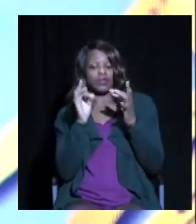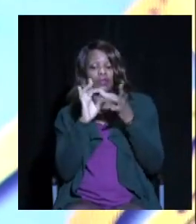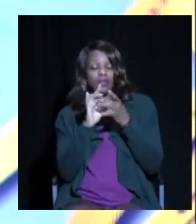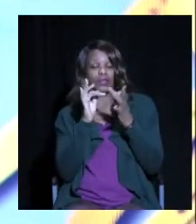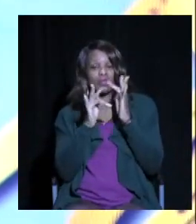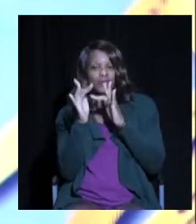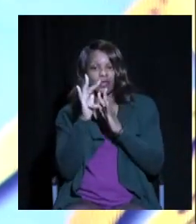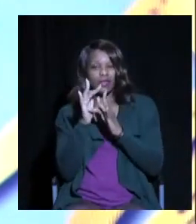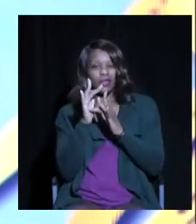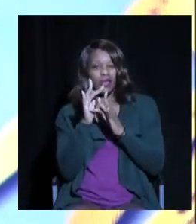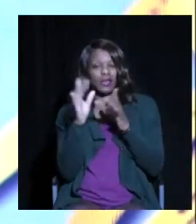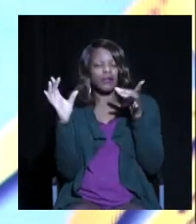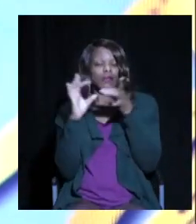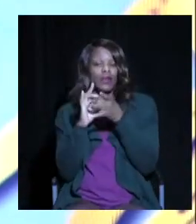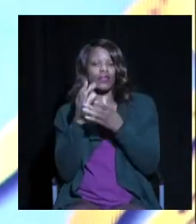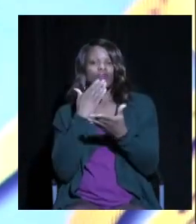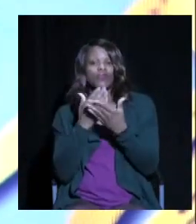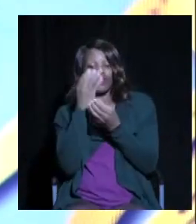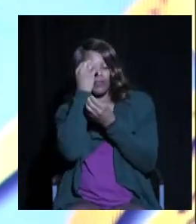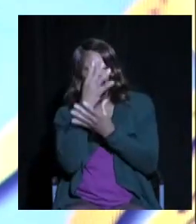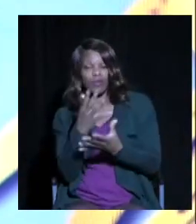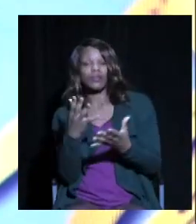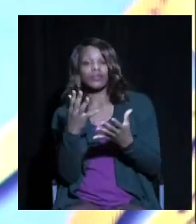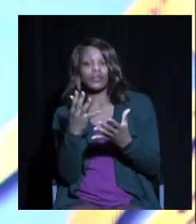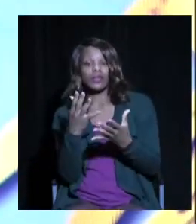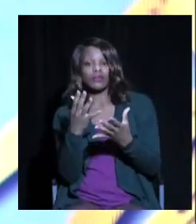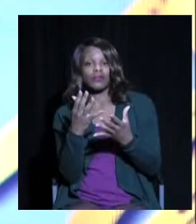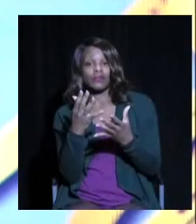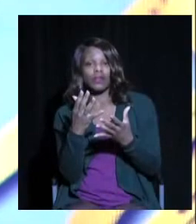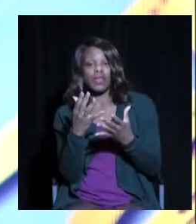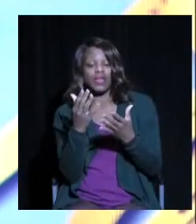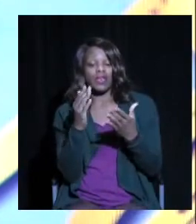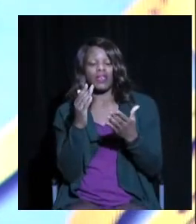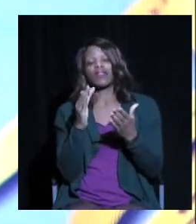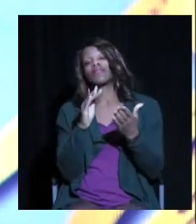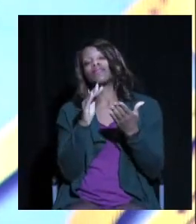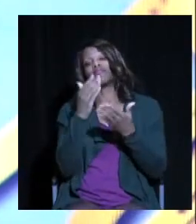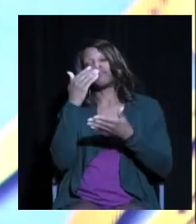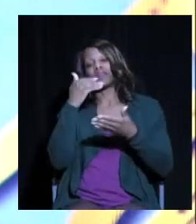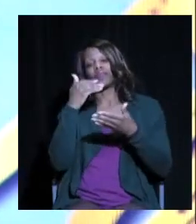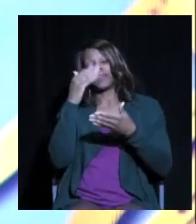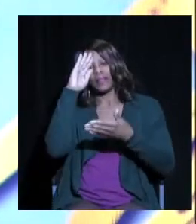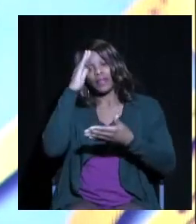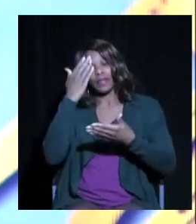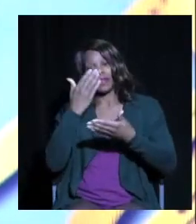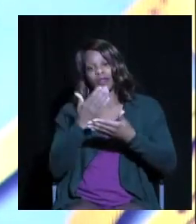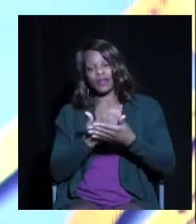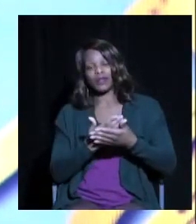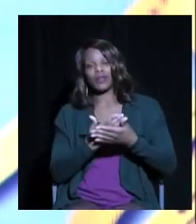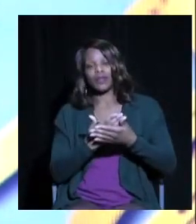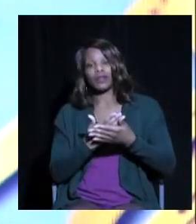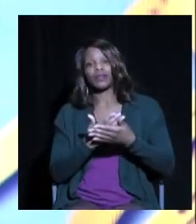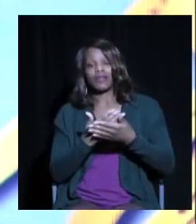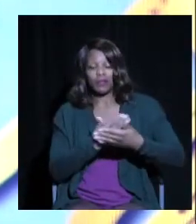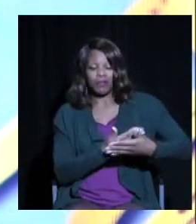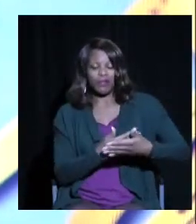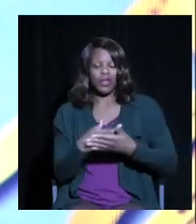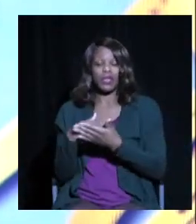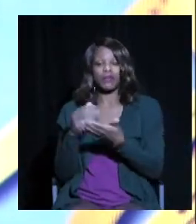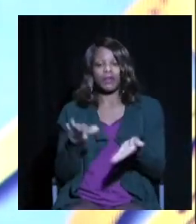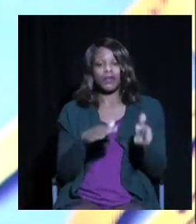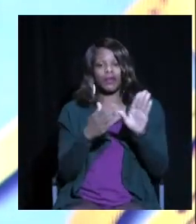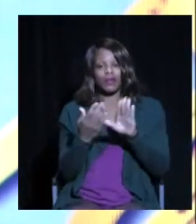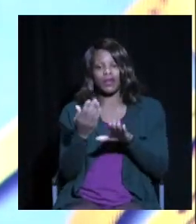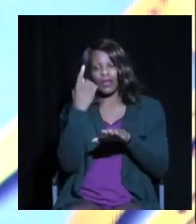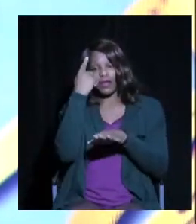this good news that's shared is that this baby went on to lay his life down for sinners and rise from